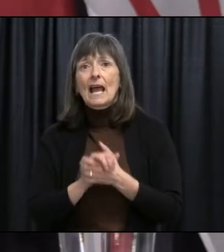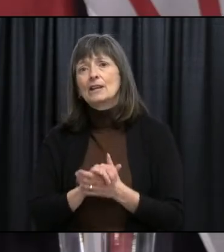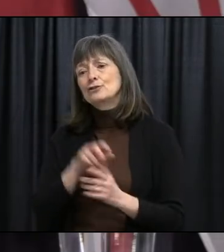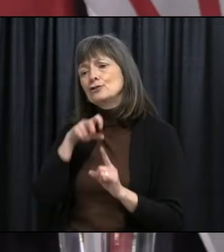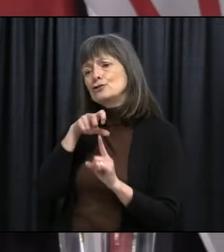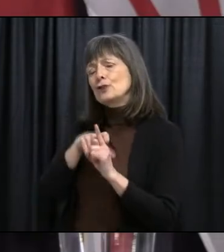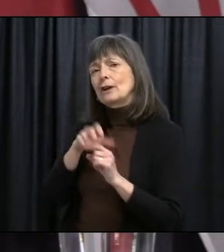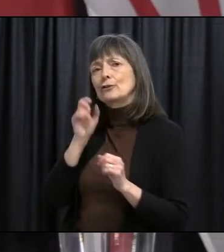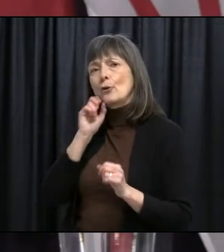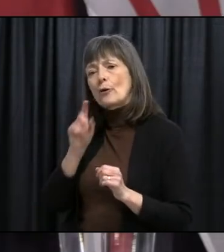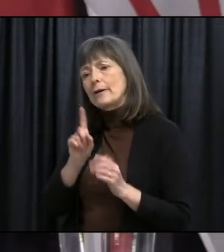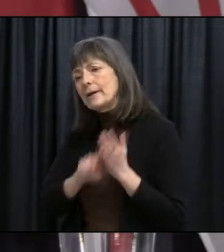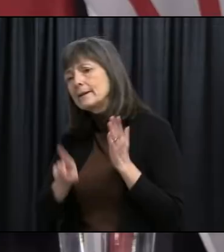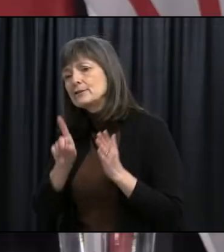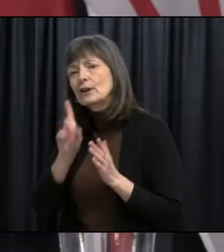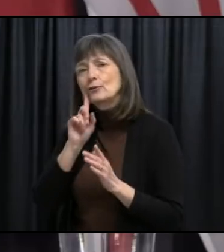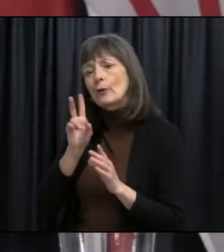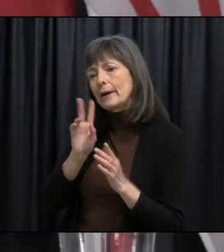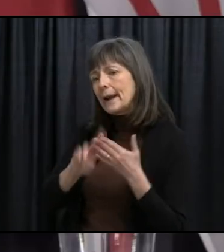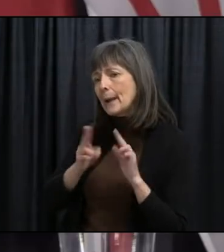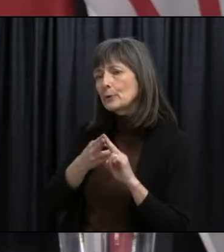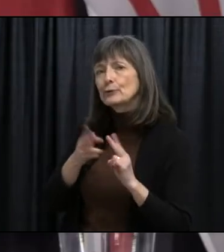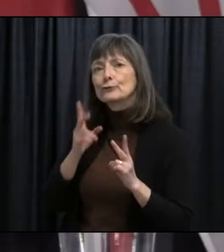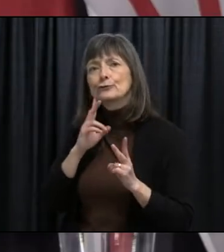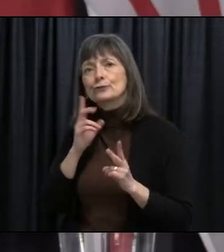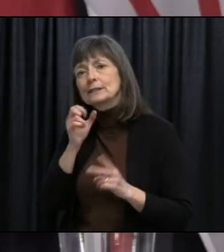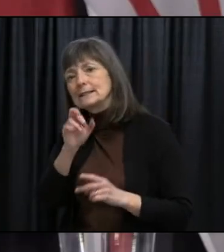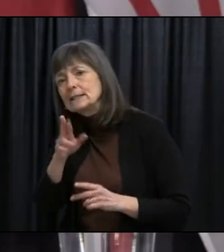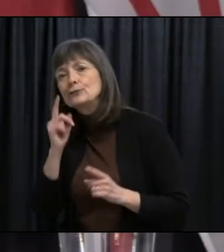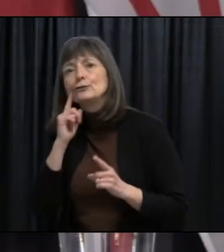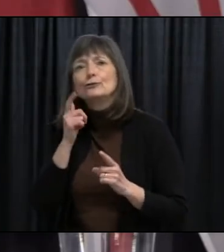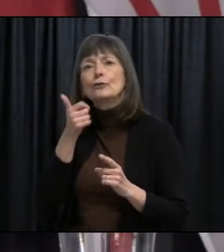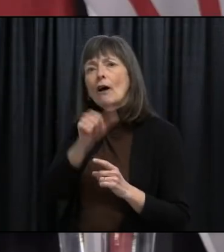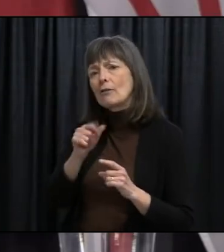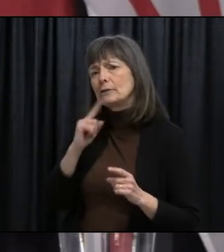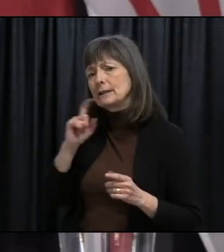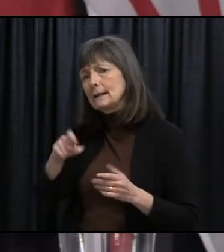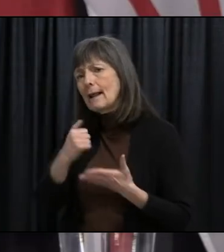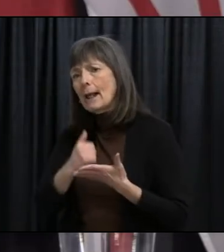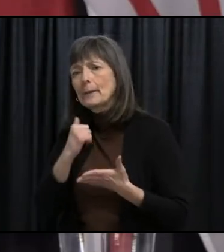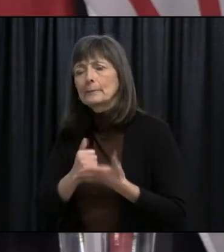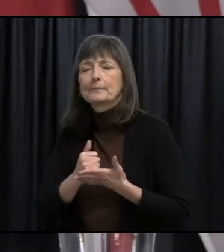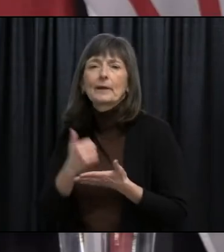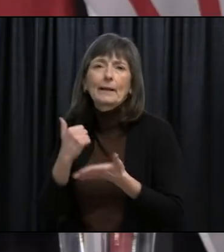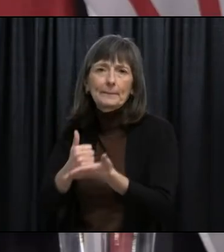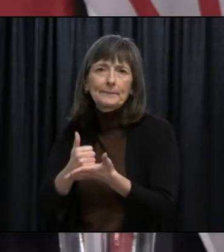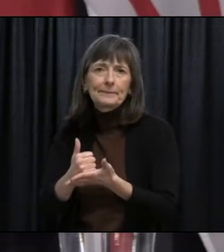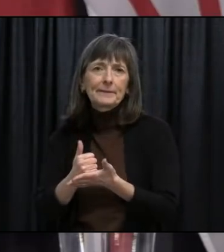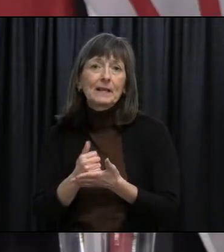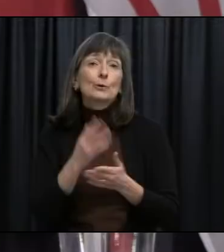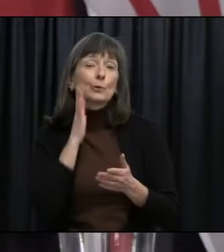people to make sure that they're doing okay. And we will get through this, Newfoundland and Labrador. Stay safe.